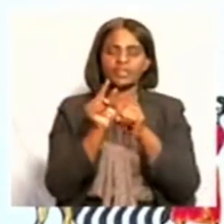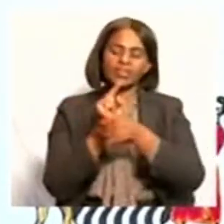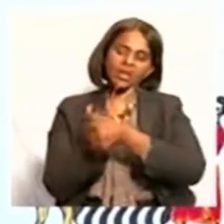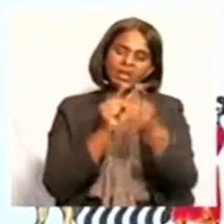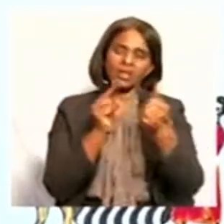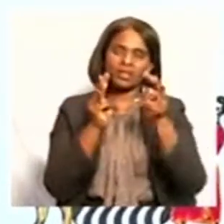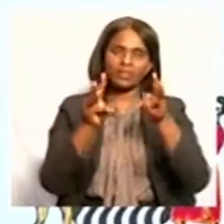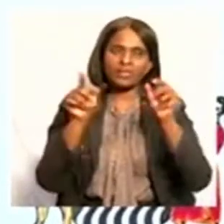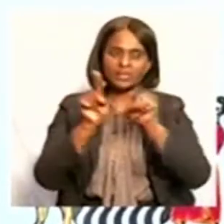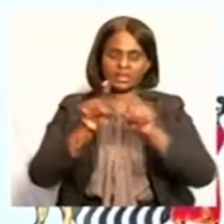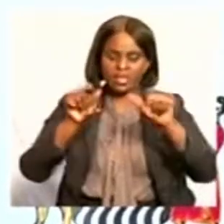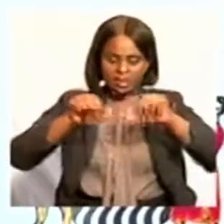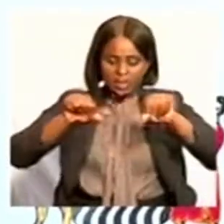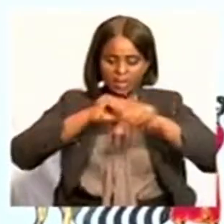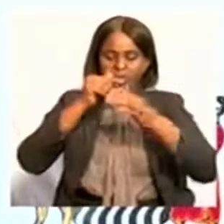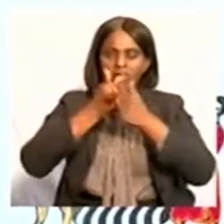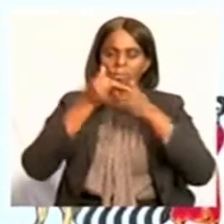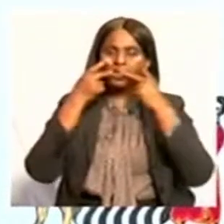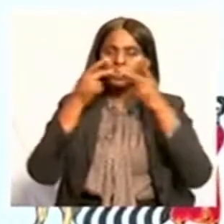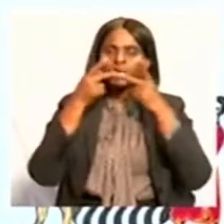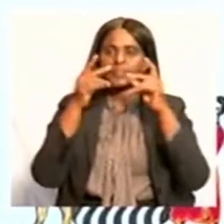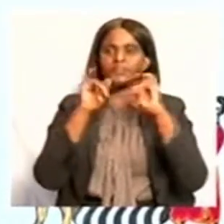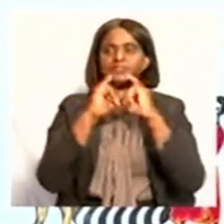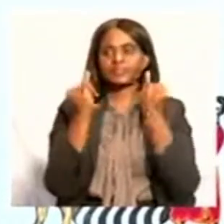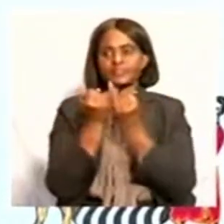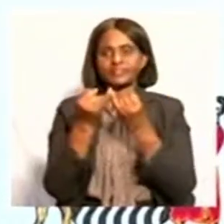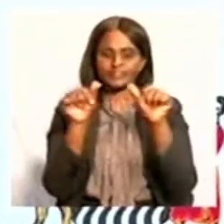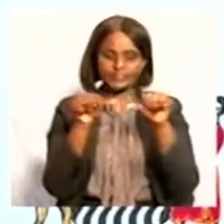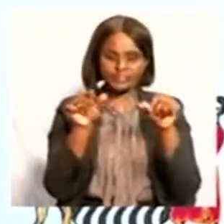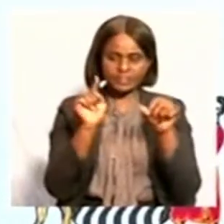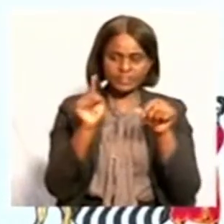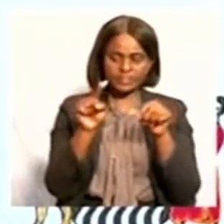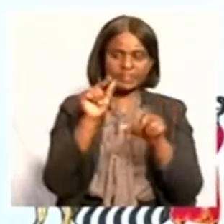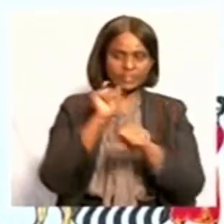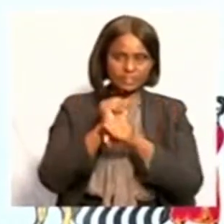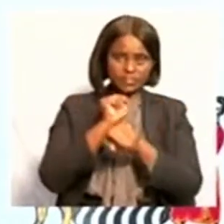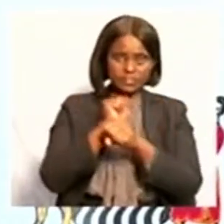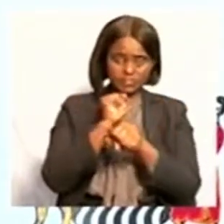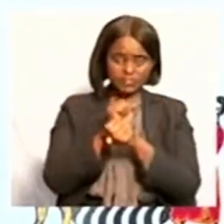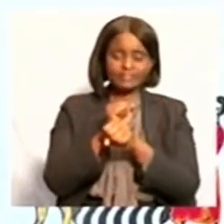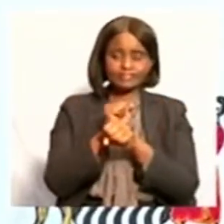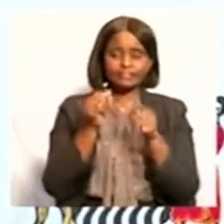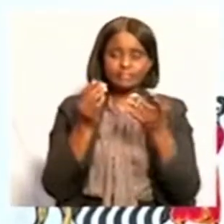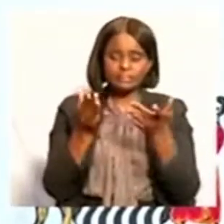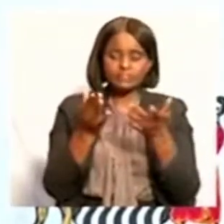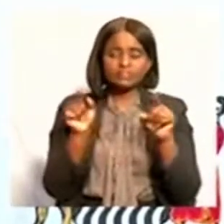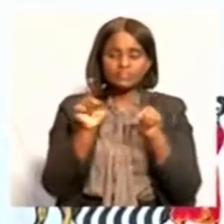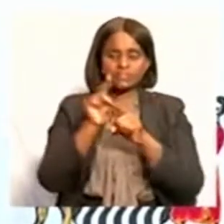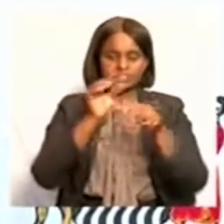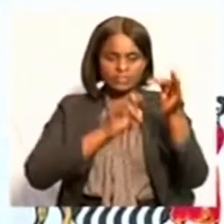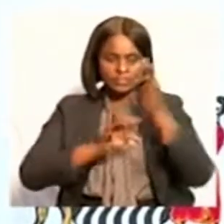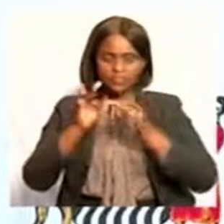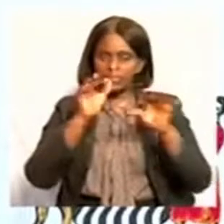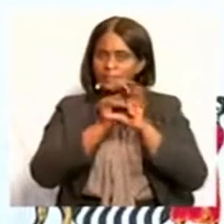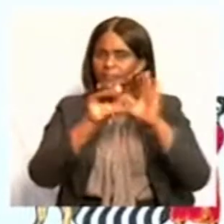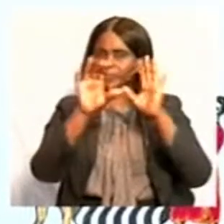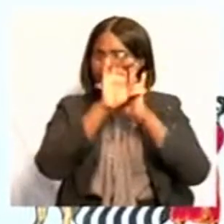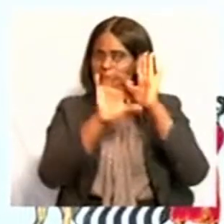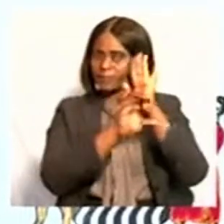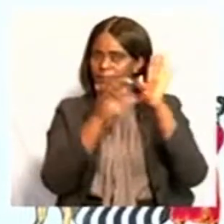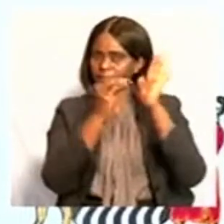words, to audit all public institutions. So this mandate is outlined in the